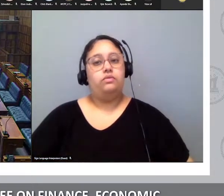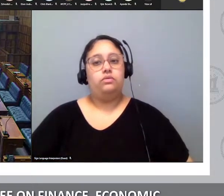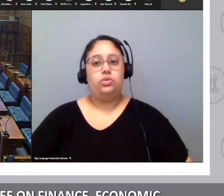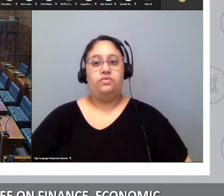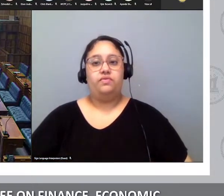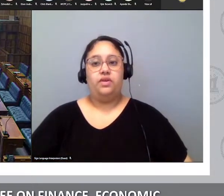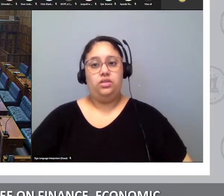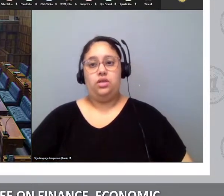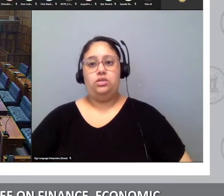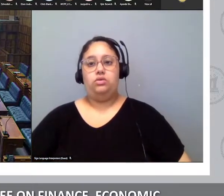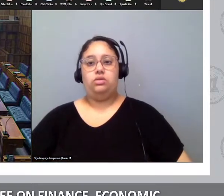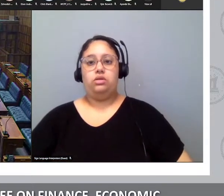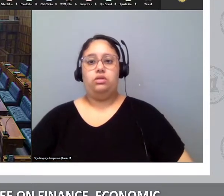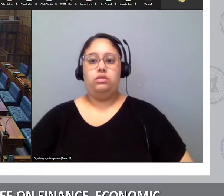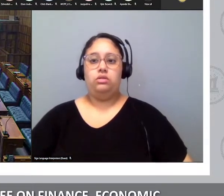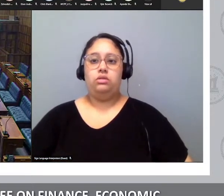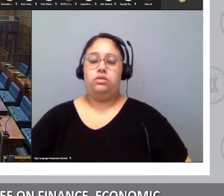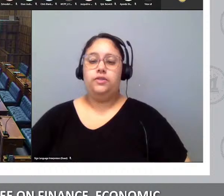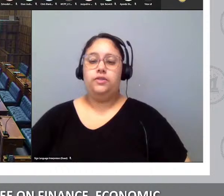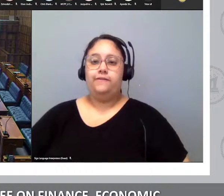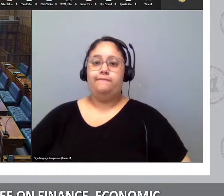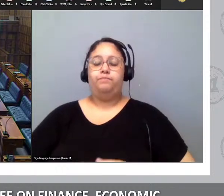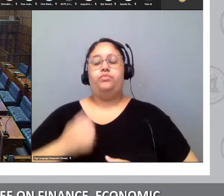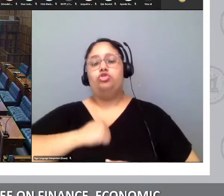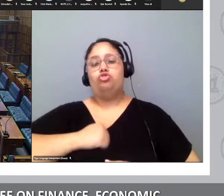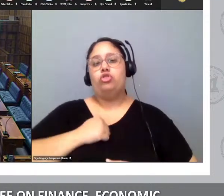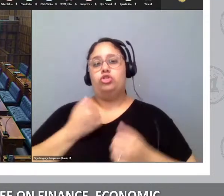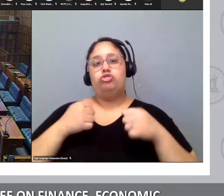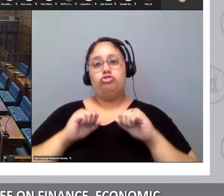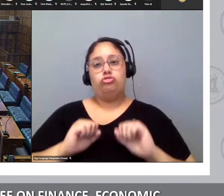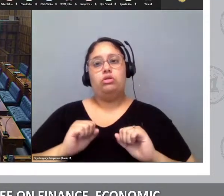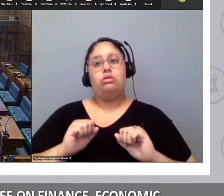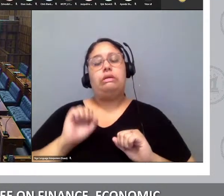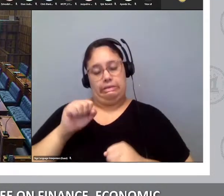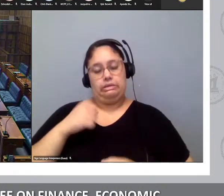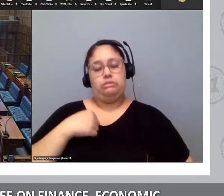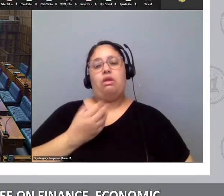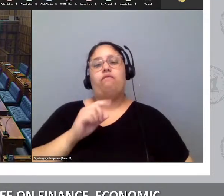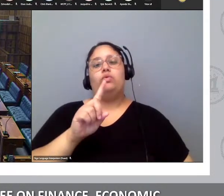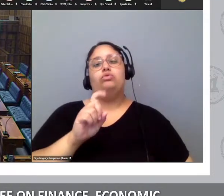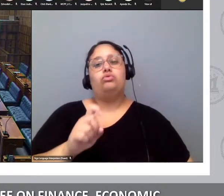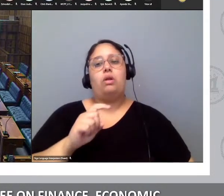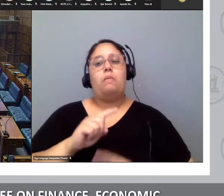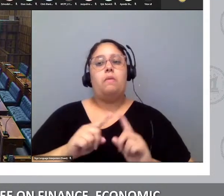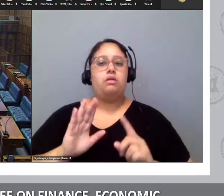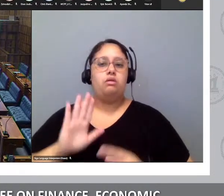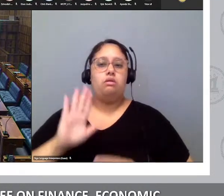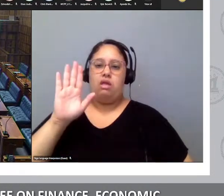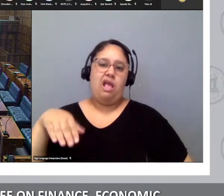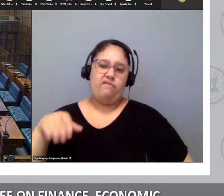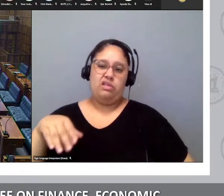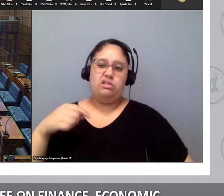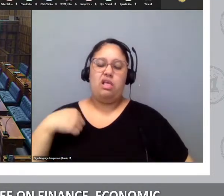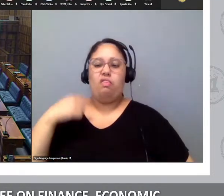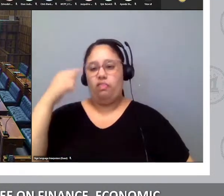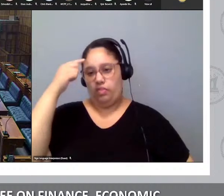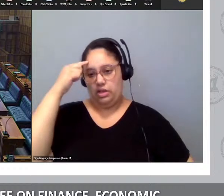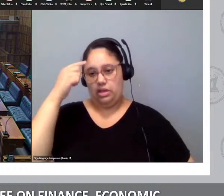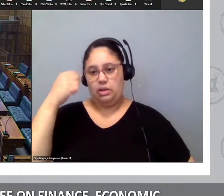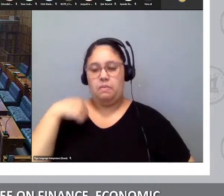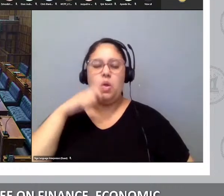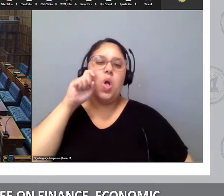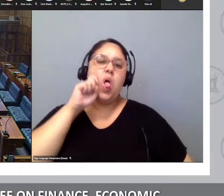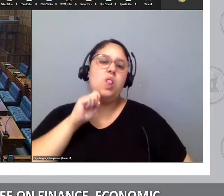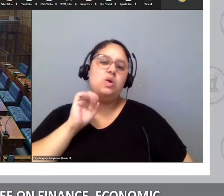question yes sorry CH yes I I do have questions I've not raised my hands I think I had an old